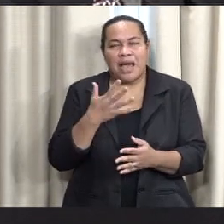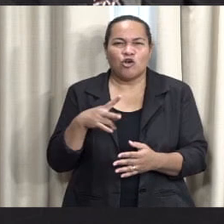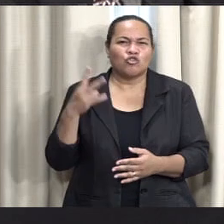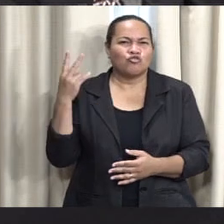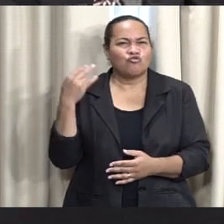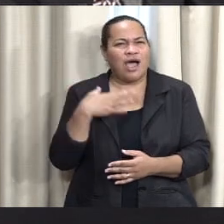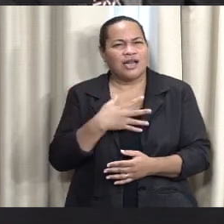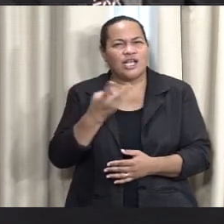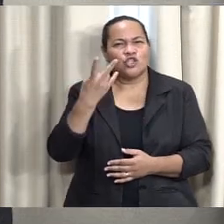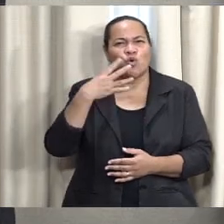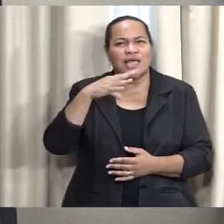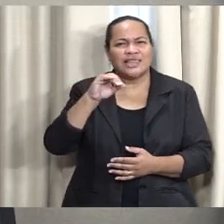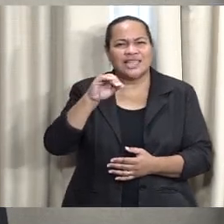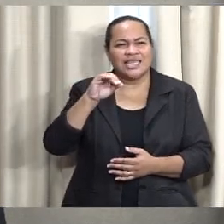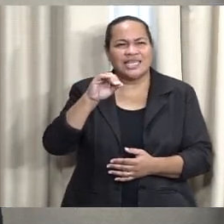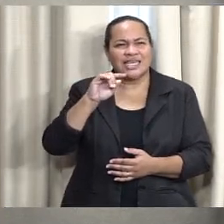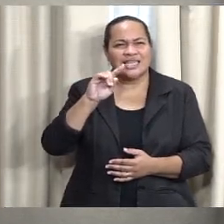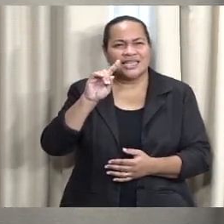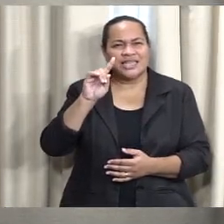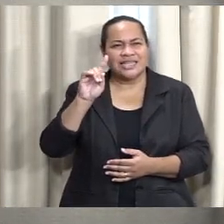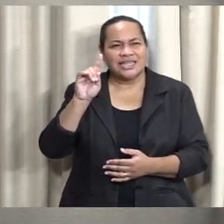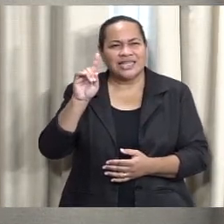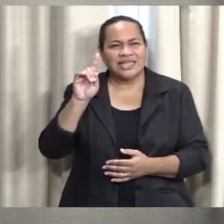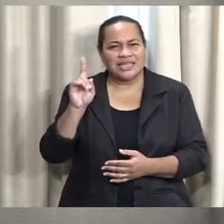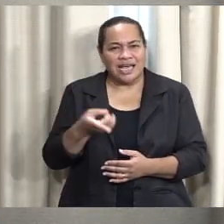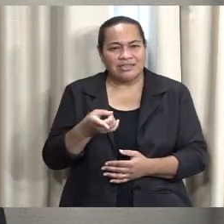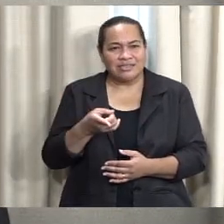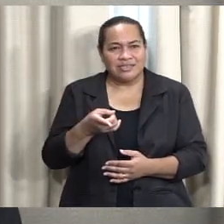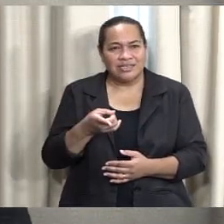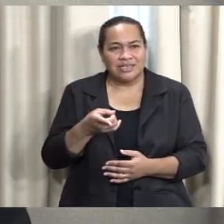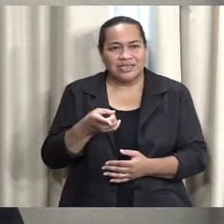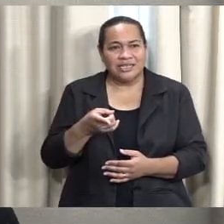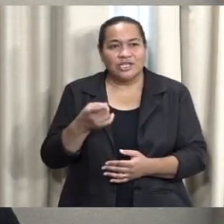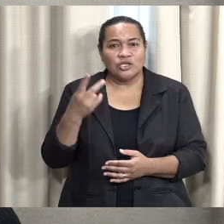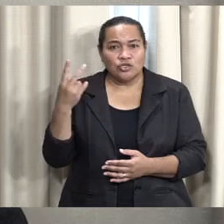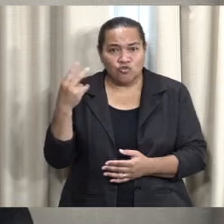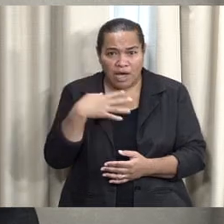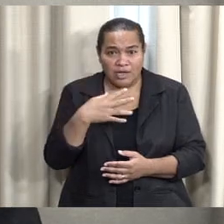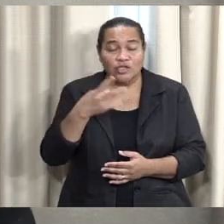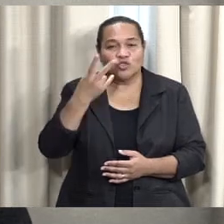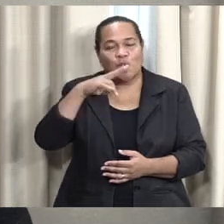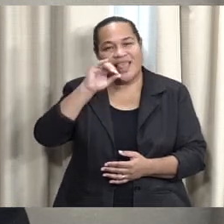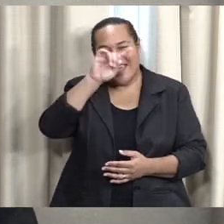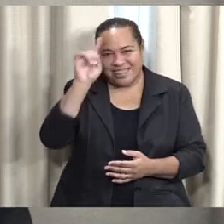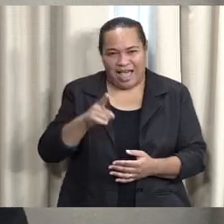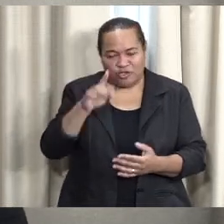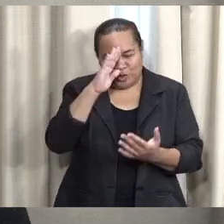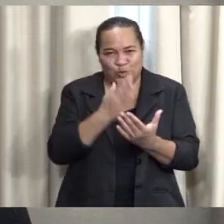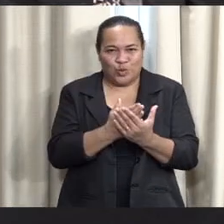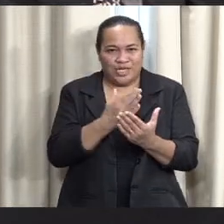or thereabout. It could be more than 220, it could be less than 220,000. Okay,